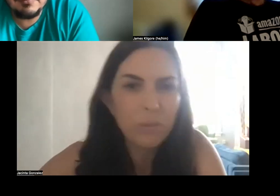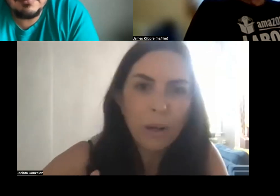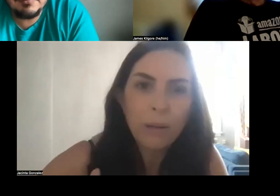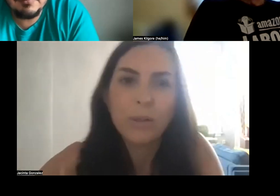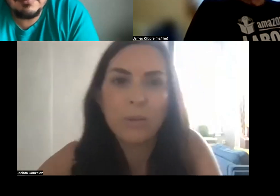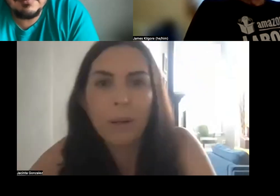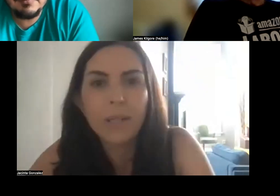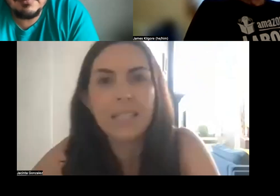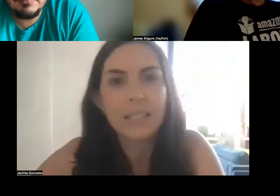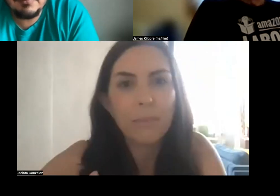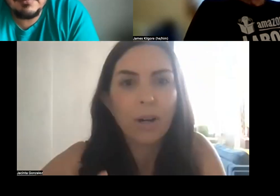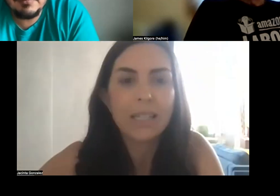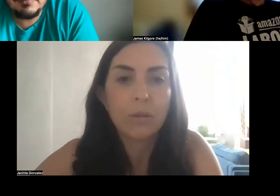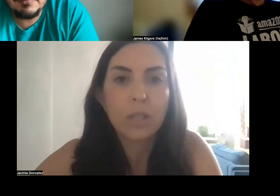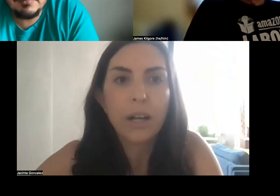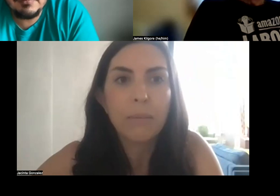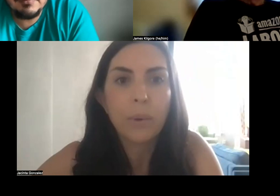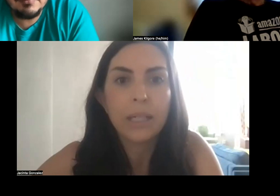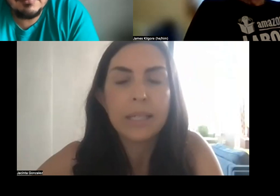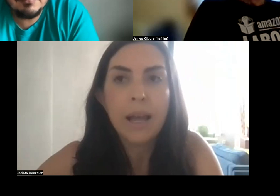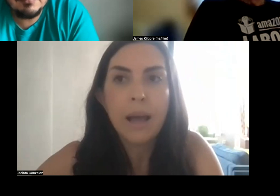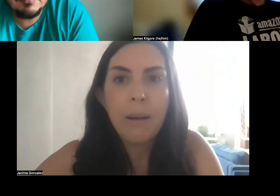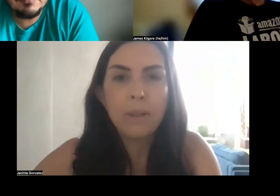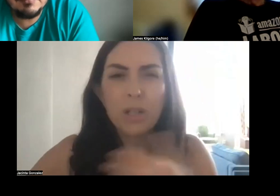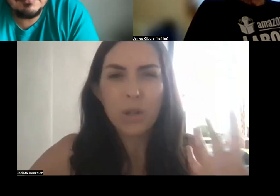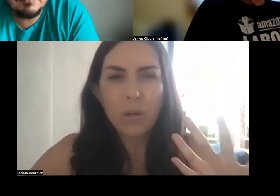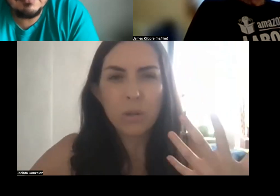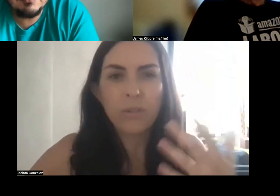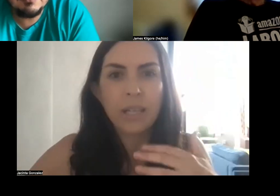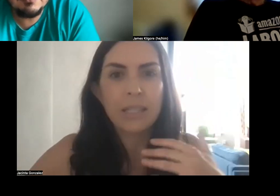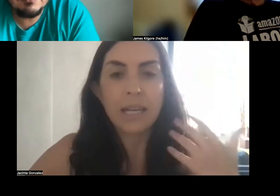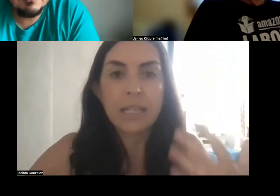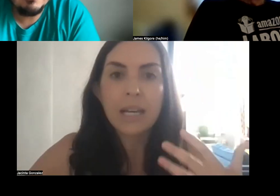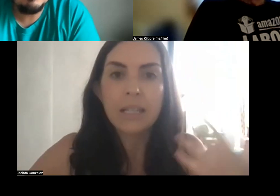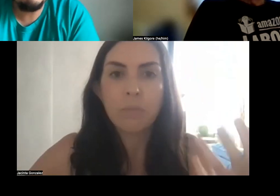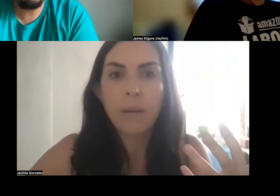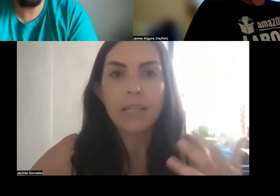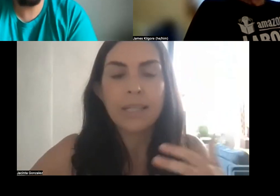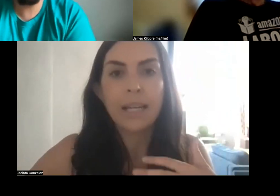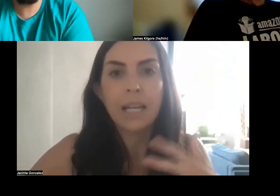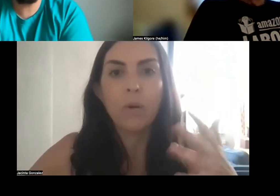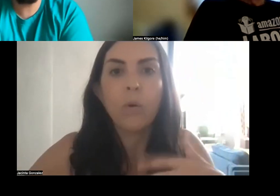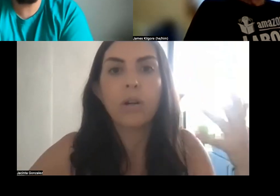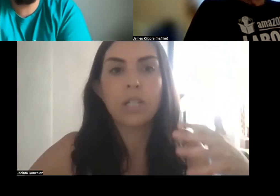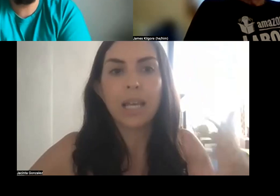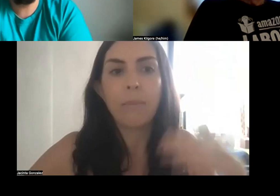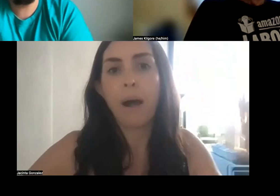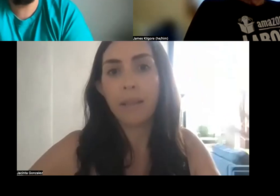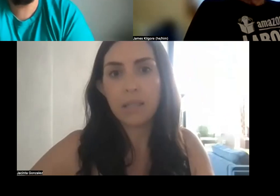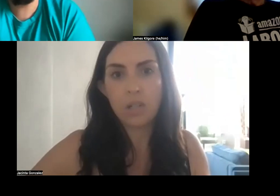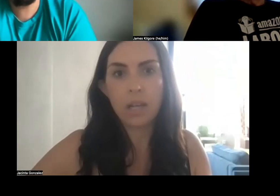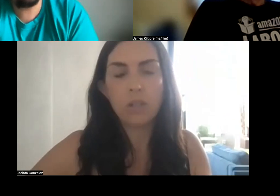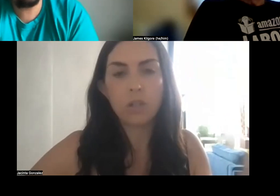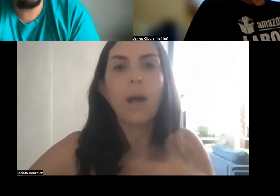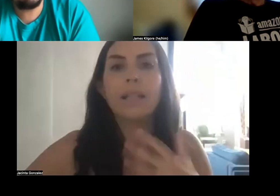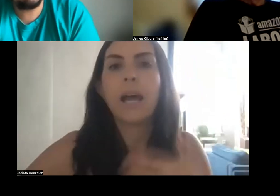political football between Republicans and Democrats. There was talking points, but there's always sort of like this idea, this premise that in order to get